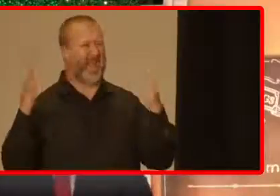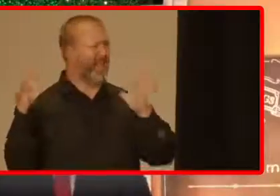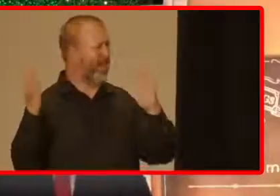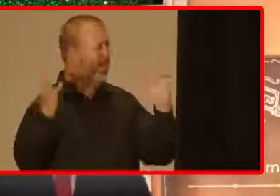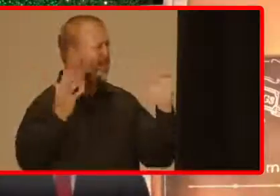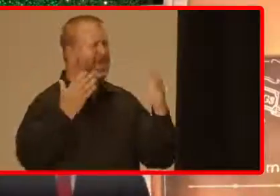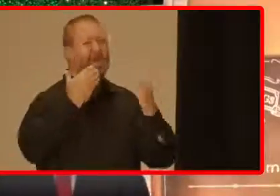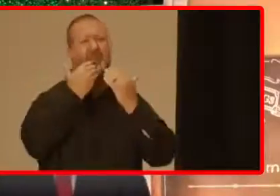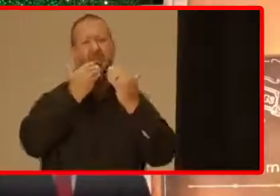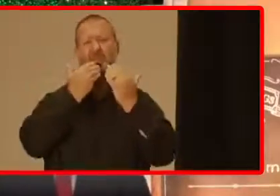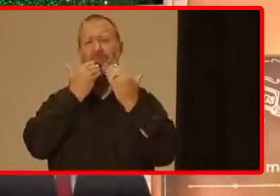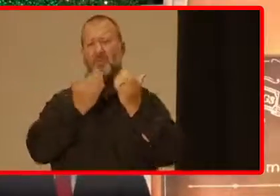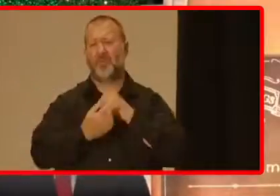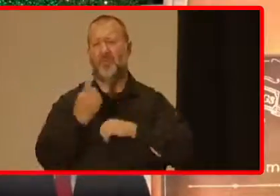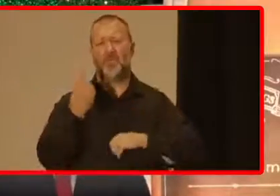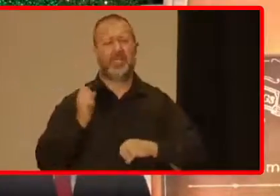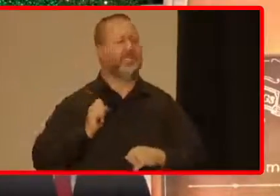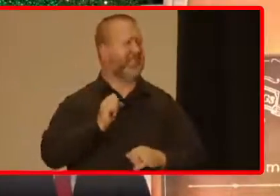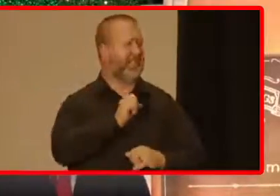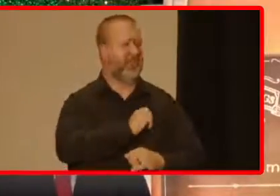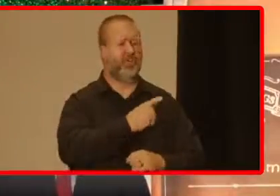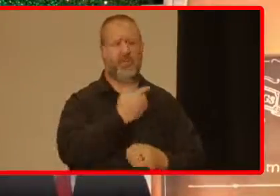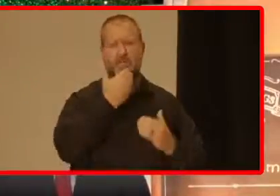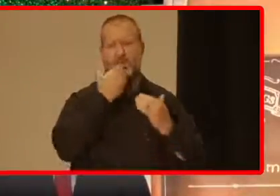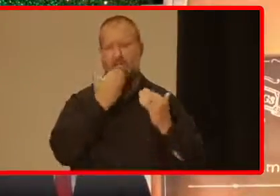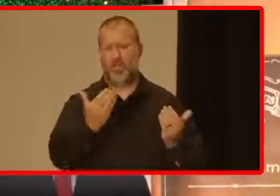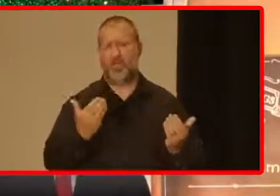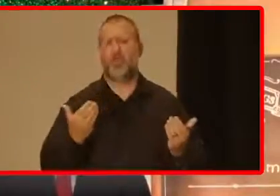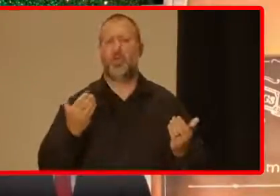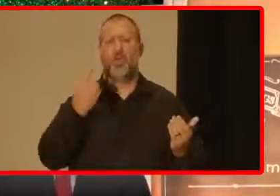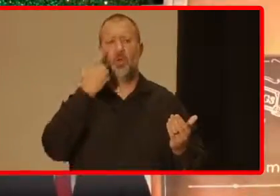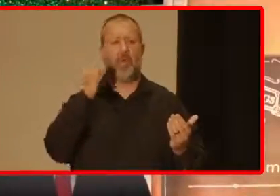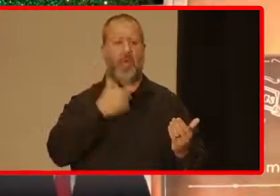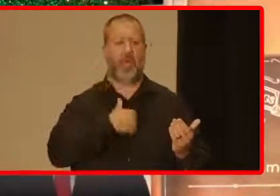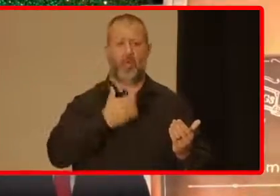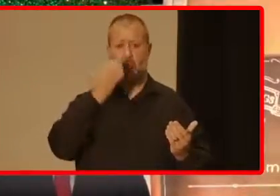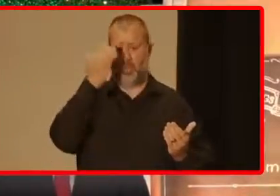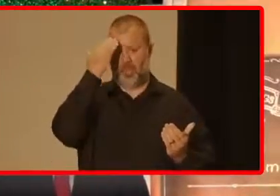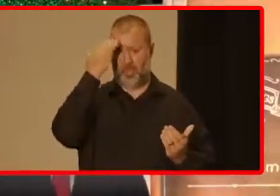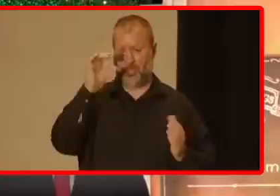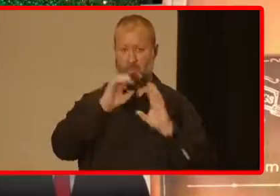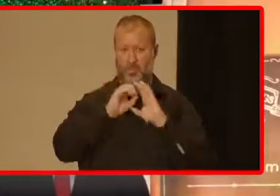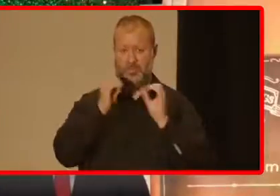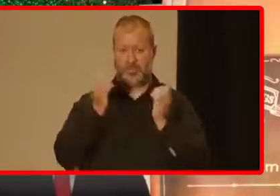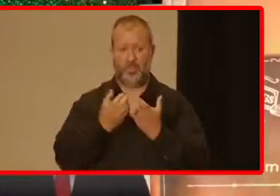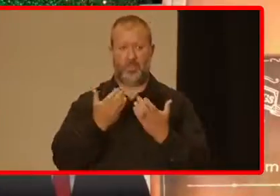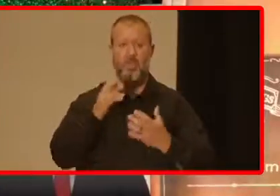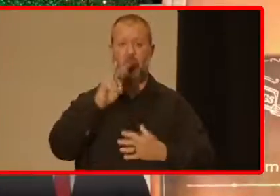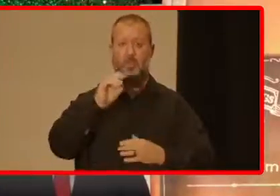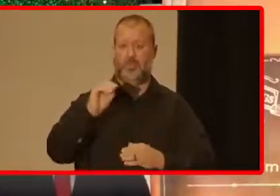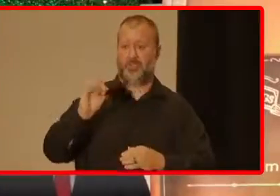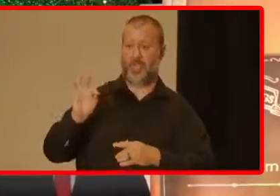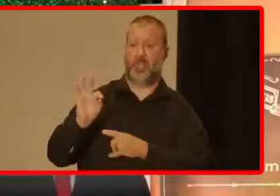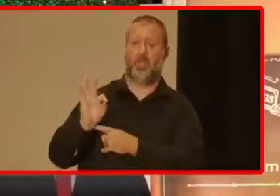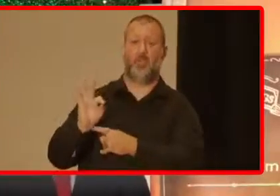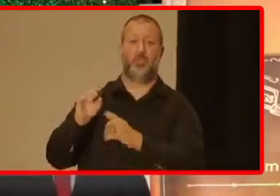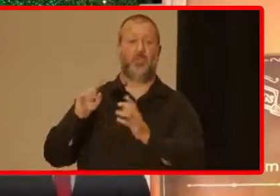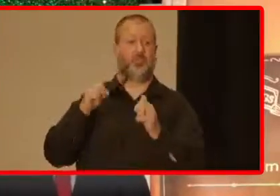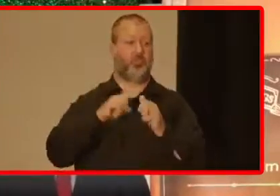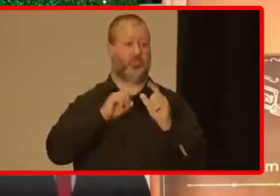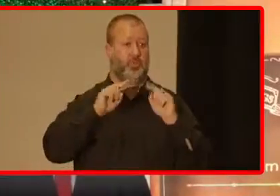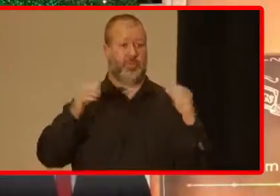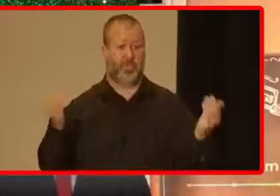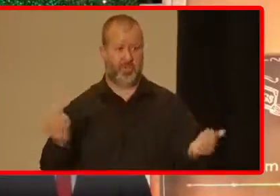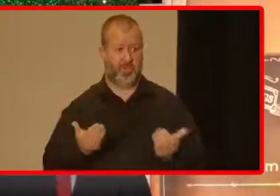Well, thank you. And Senator Galvano, thank you for making me aware of this organization in 2009 when we started coming